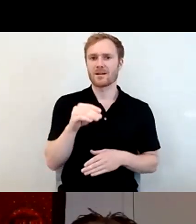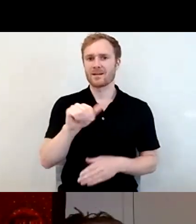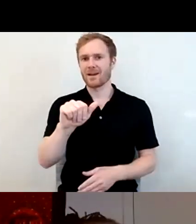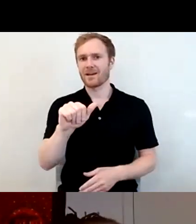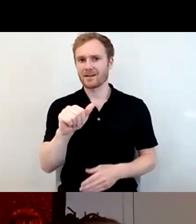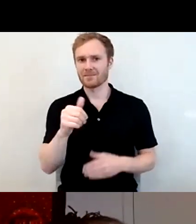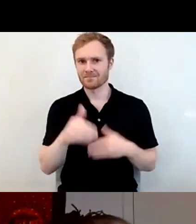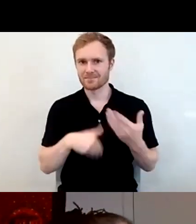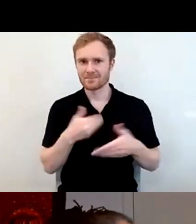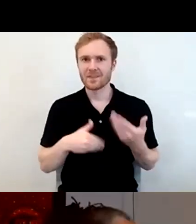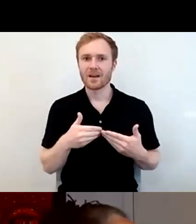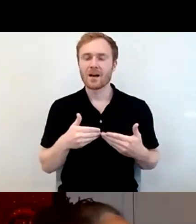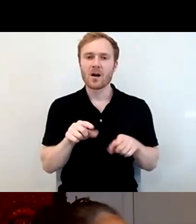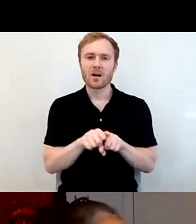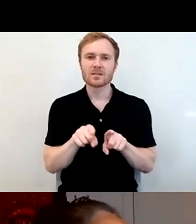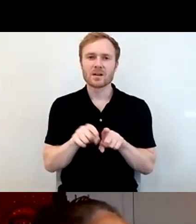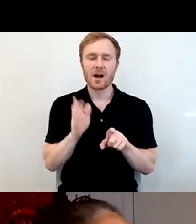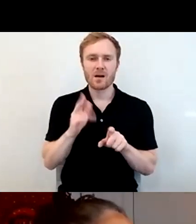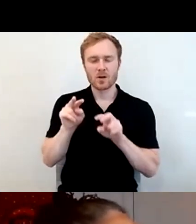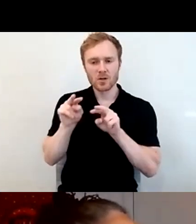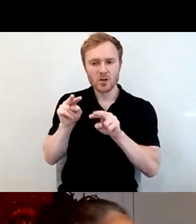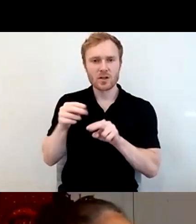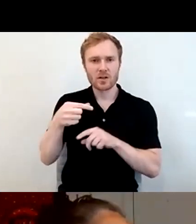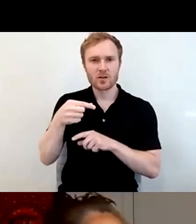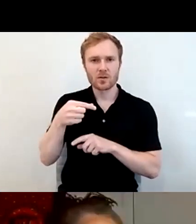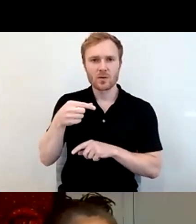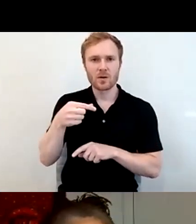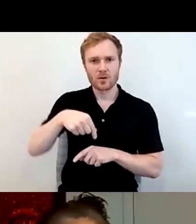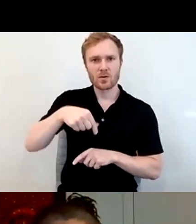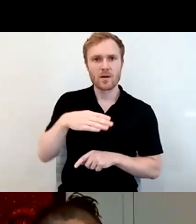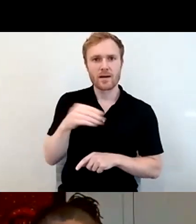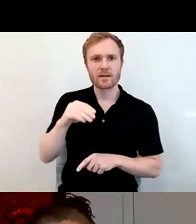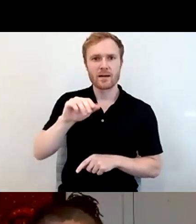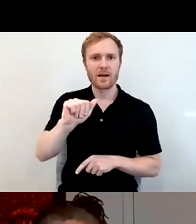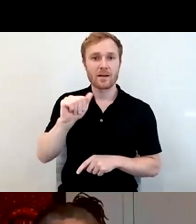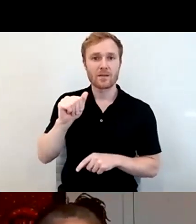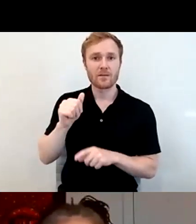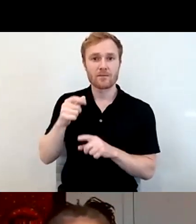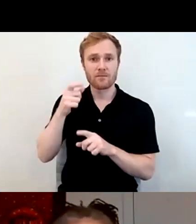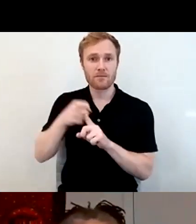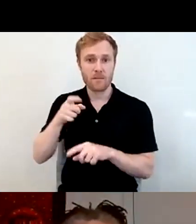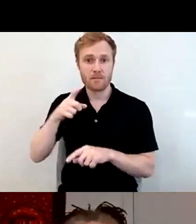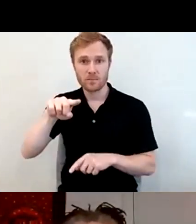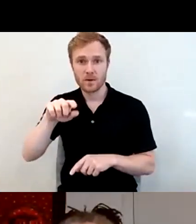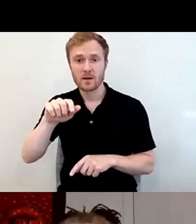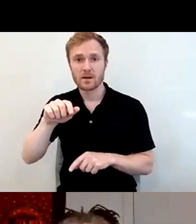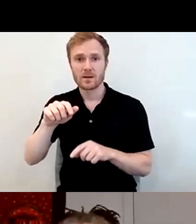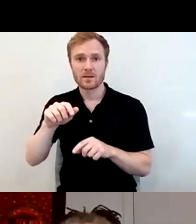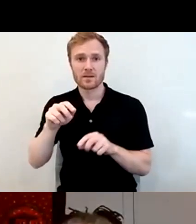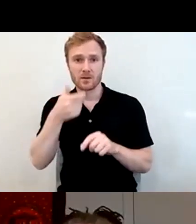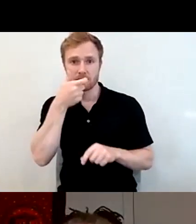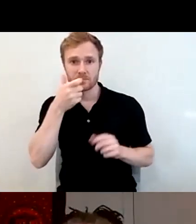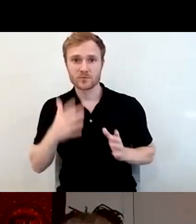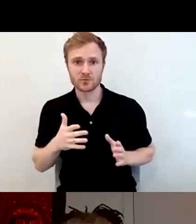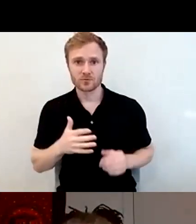And I'll also be keeping an eye on the Q&A from the attendees. The first question